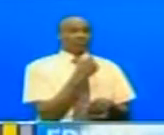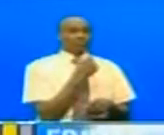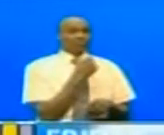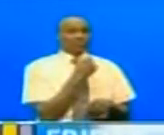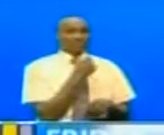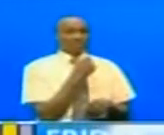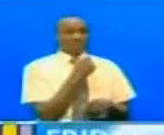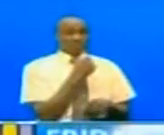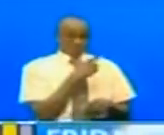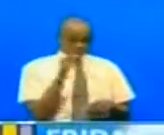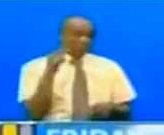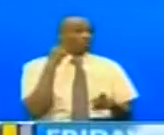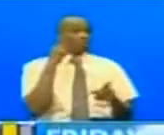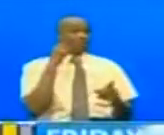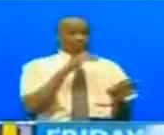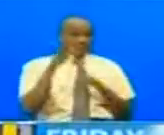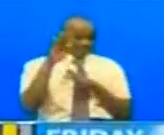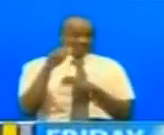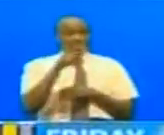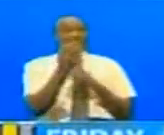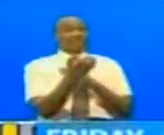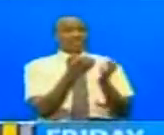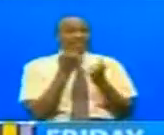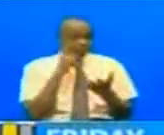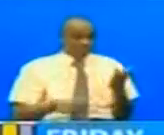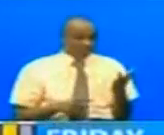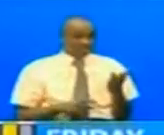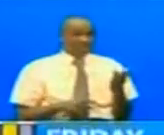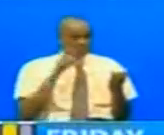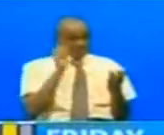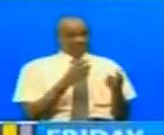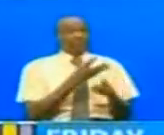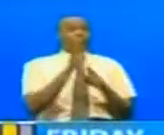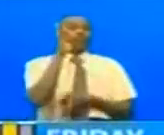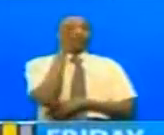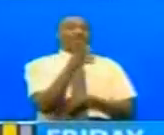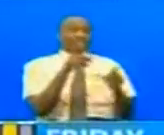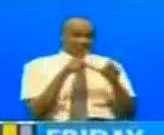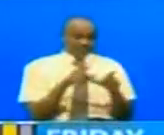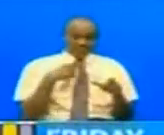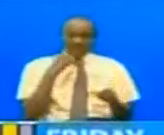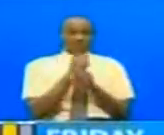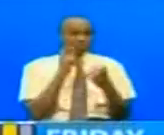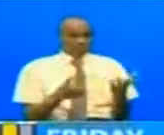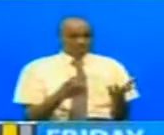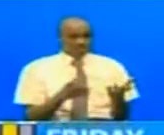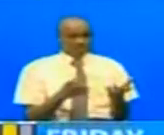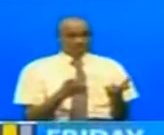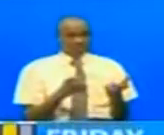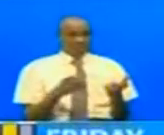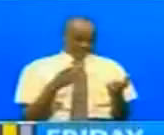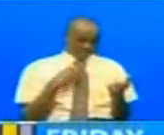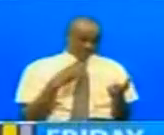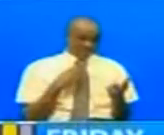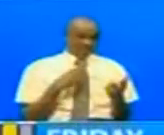to vie for parliamentary, mm-hmm. the requirement was that you have to be a Form 4 leaver. Yes, yes. Then I did my O